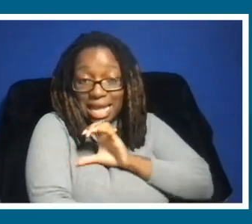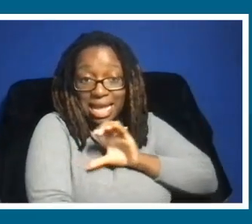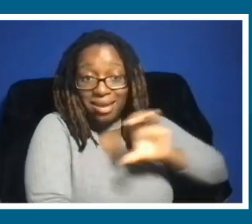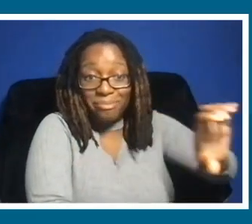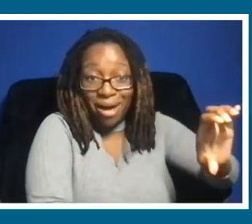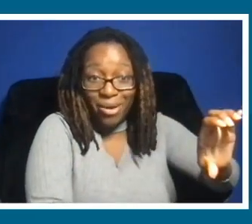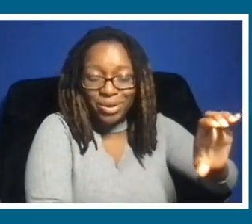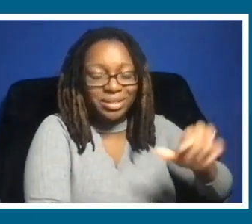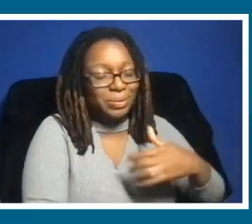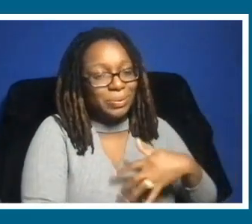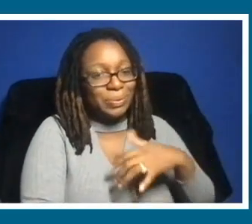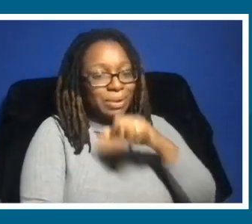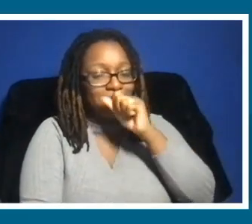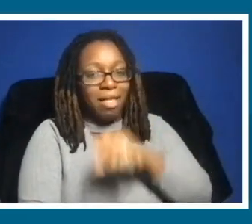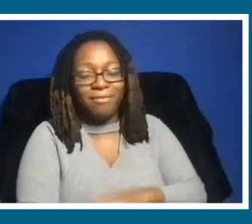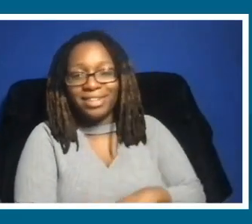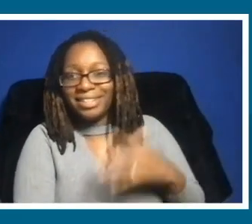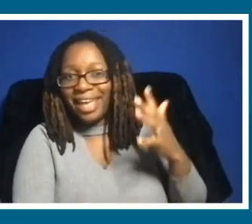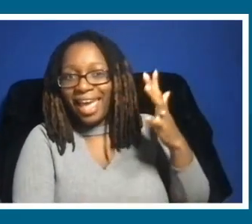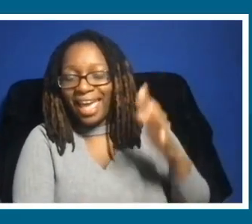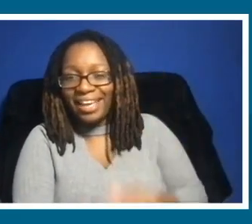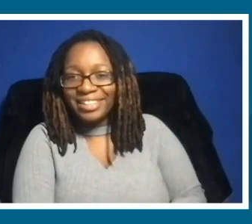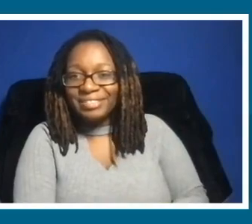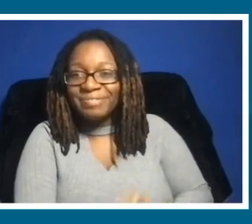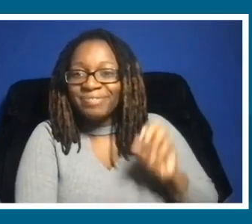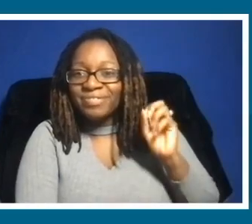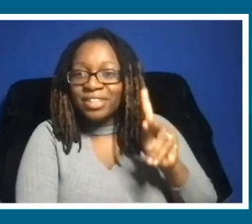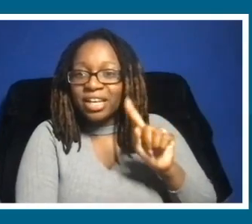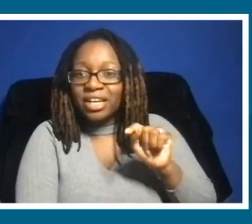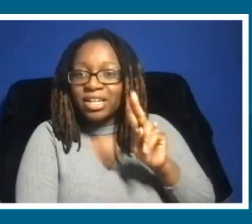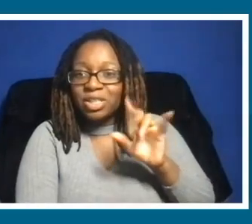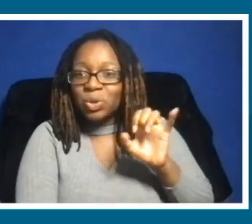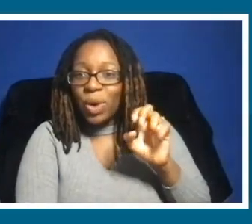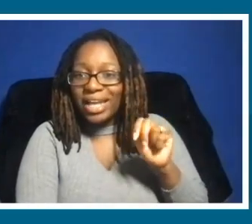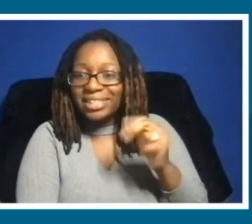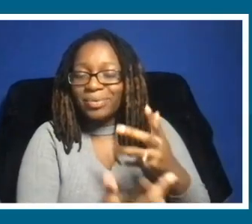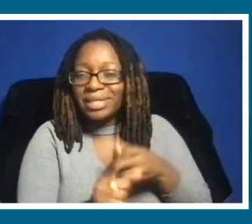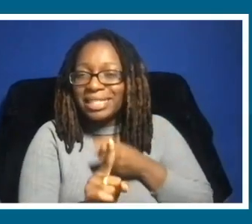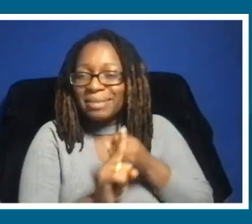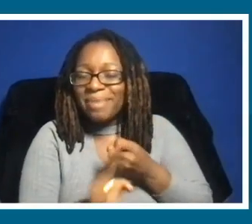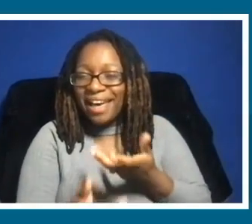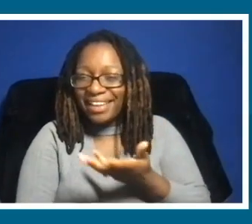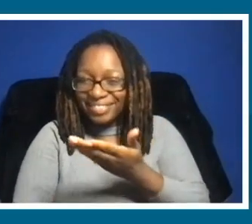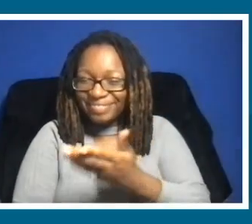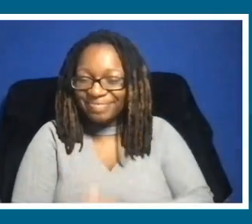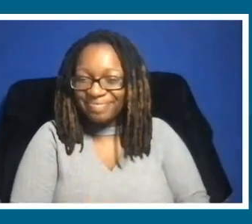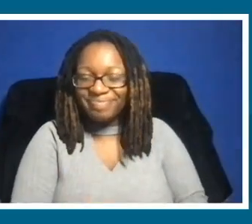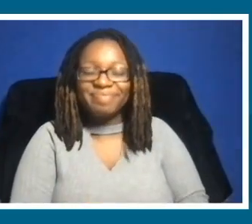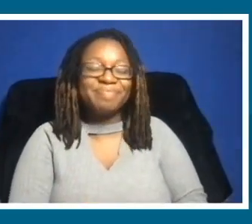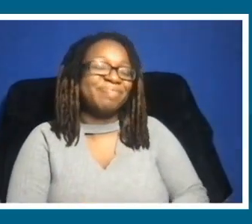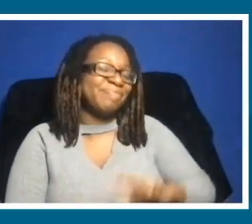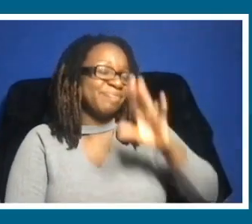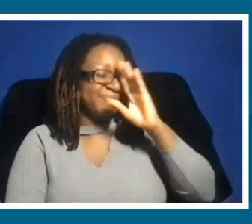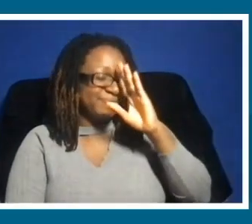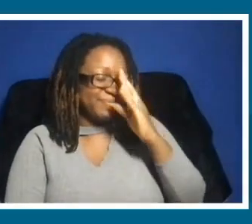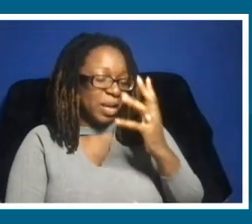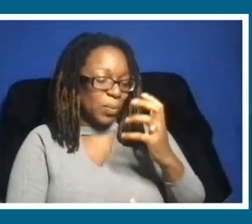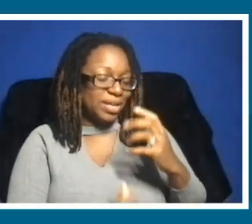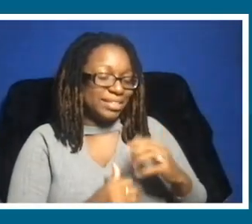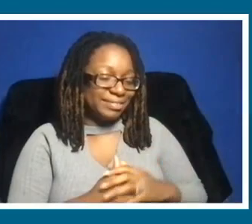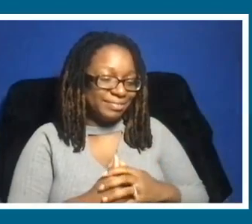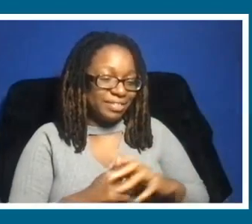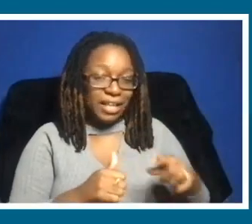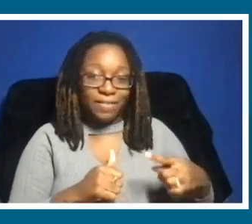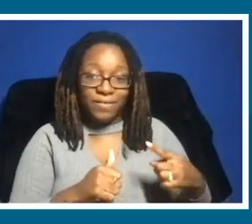All right, Tuyen, impact. Hey, so let me start by, I want to say that I want to be in